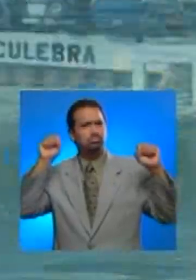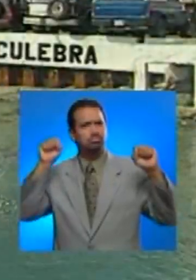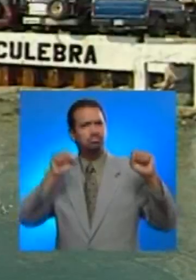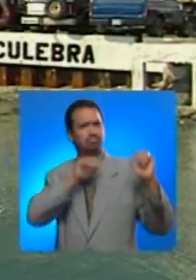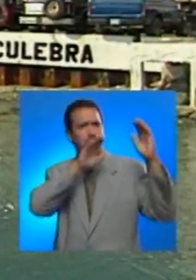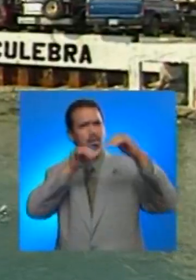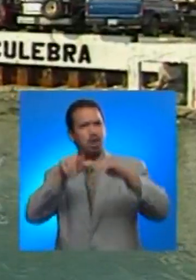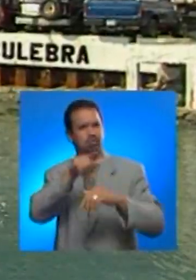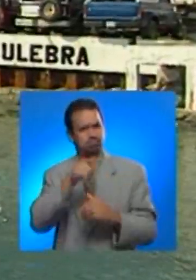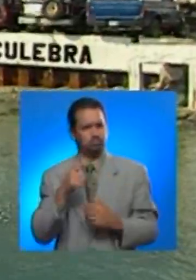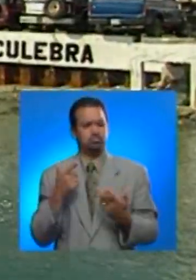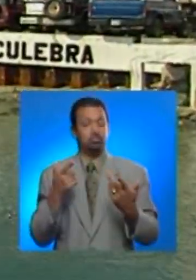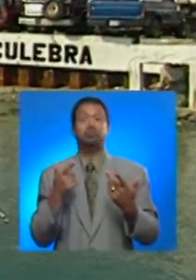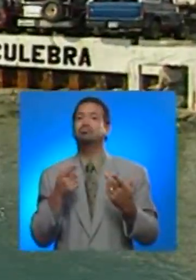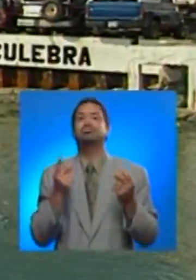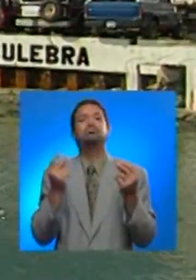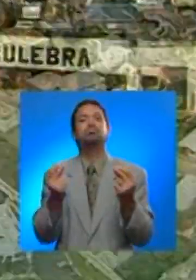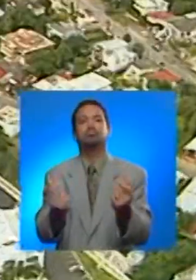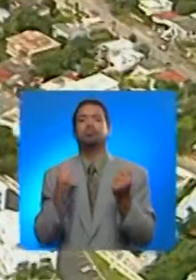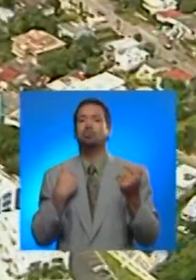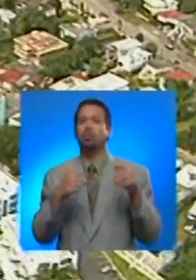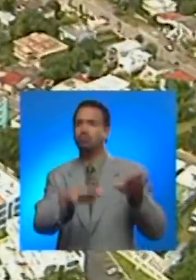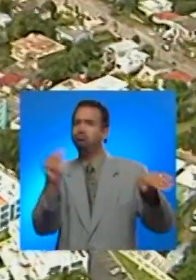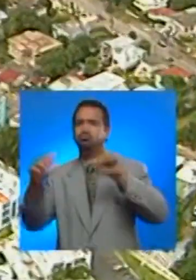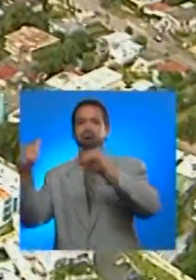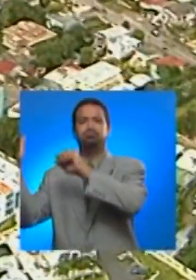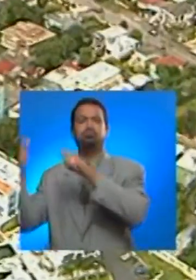ocean, and evacuate immediately.